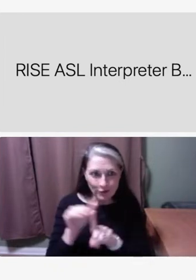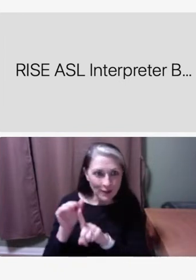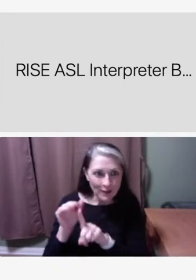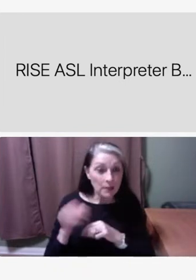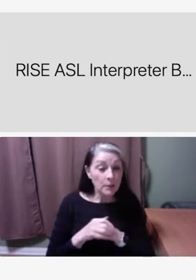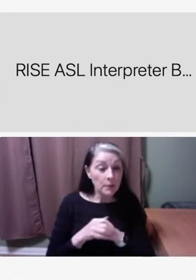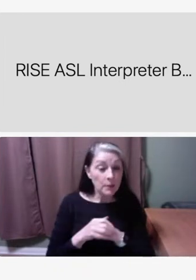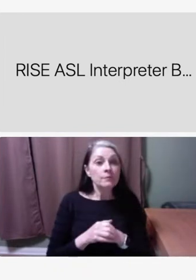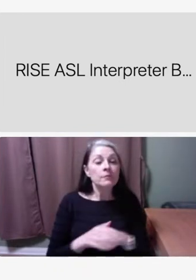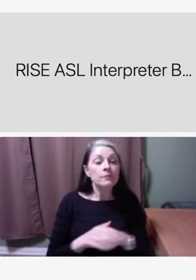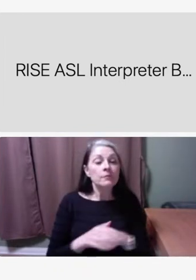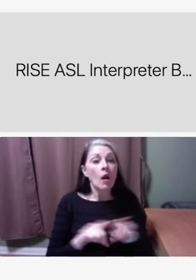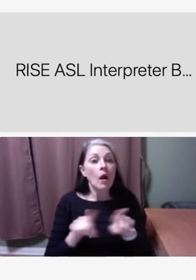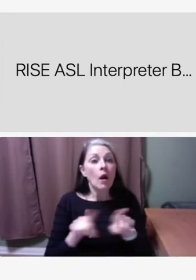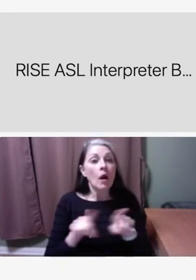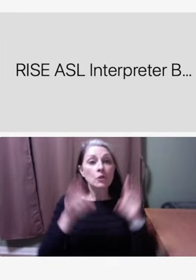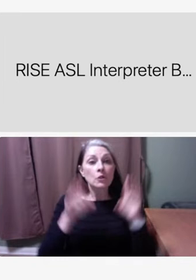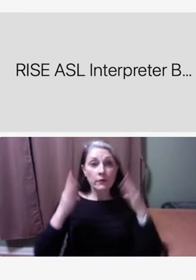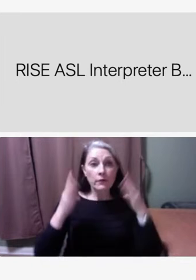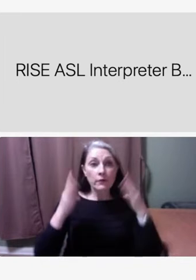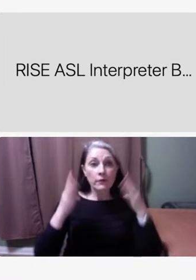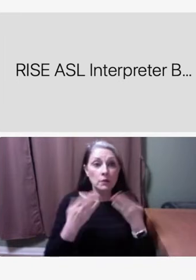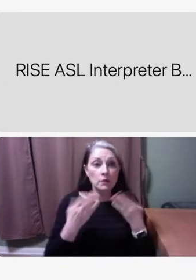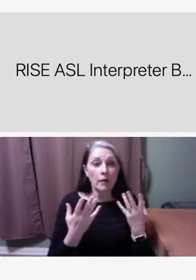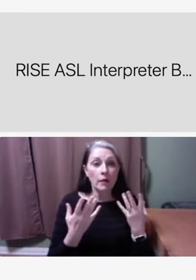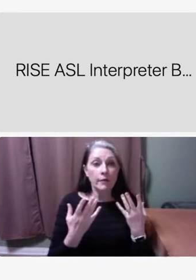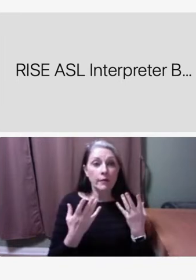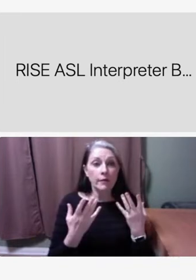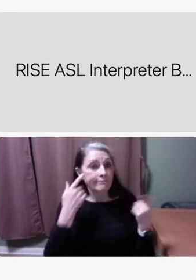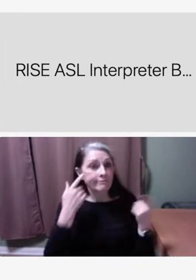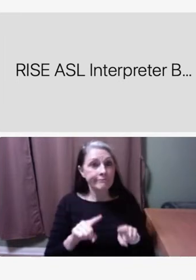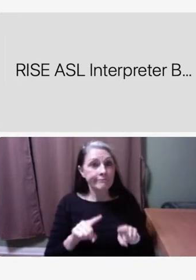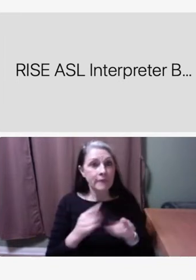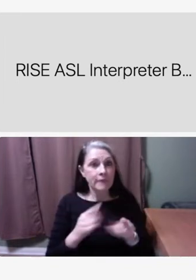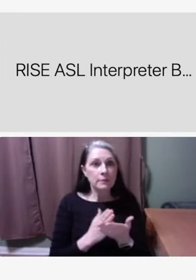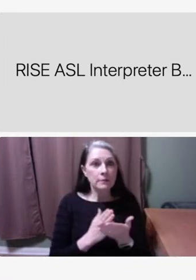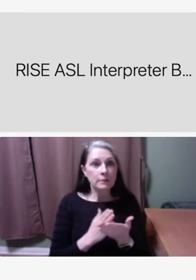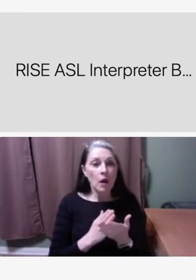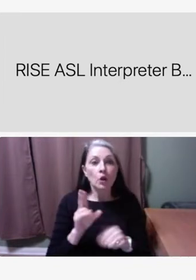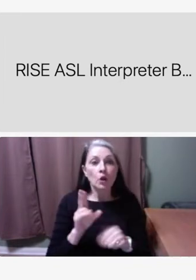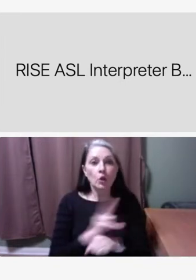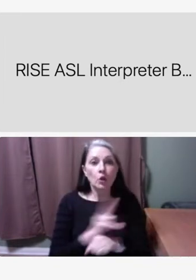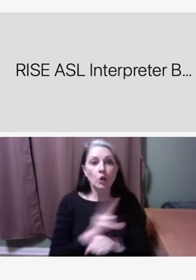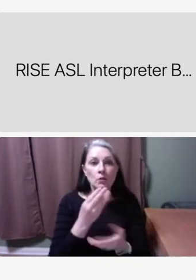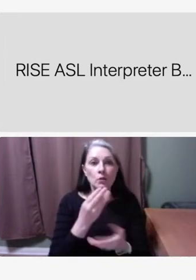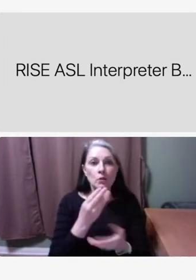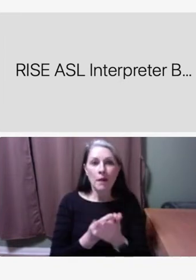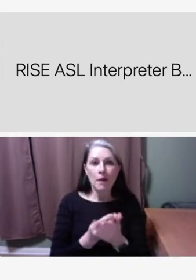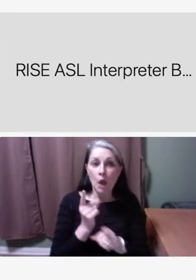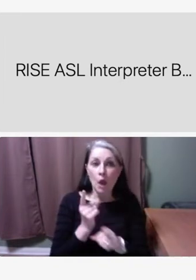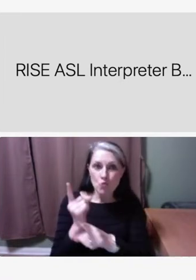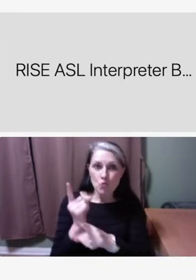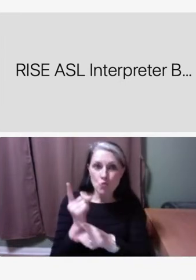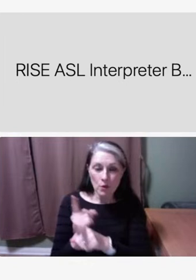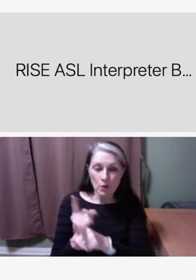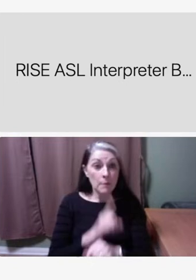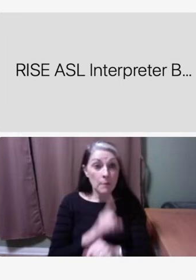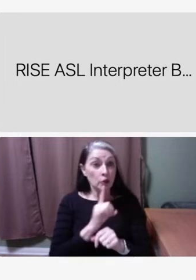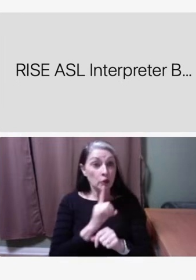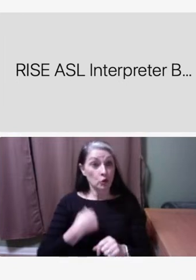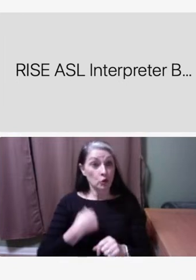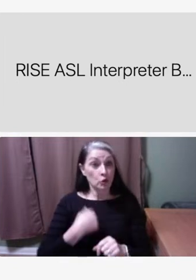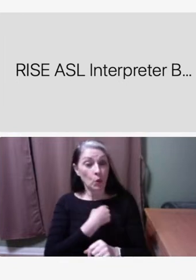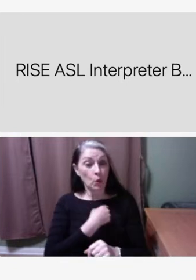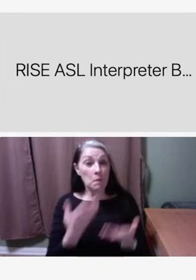on that compliance piece of making sure that we're using our money appropriately, and we make sure that, like,